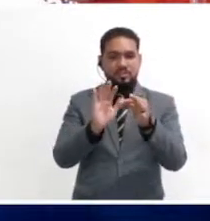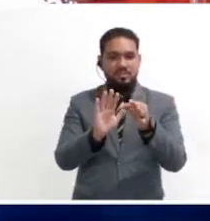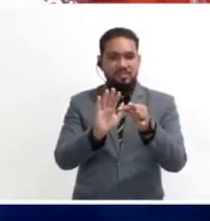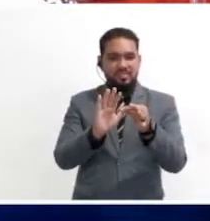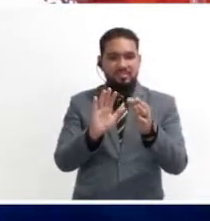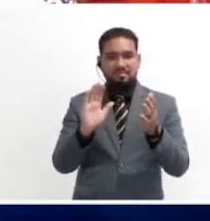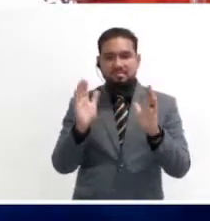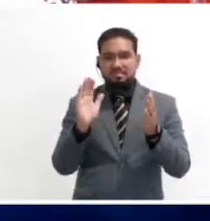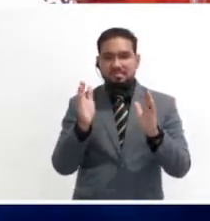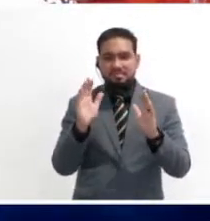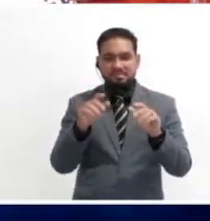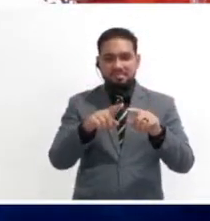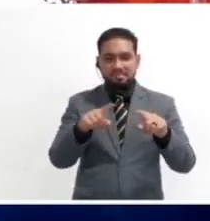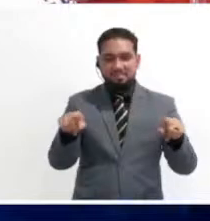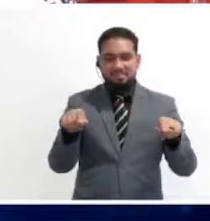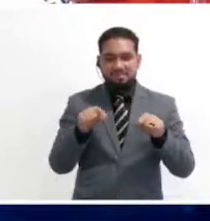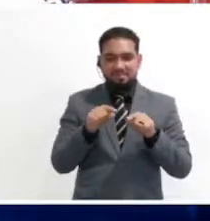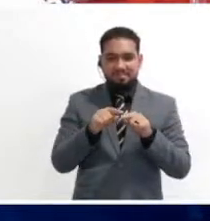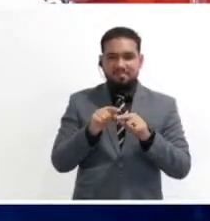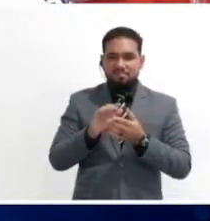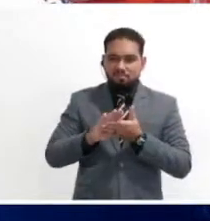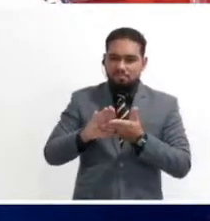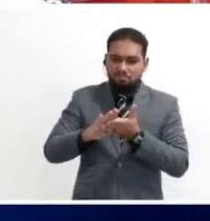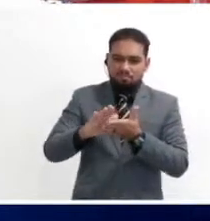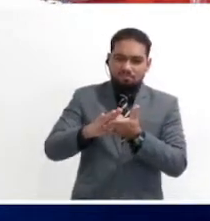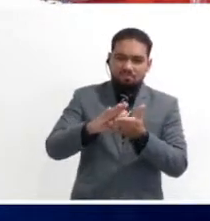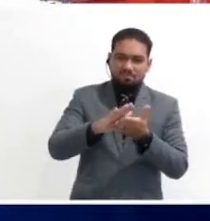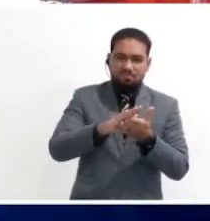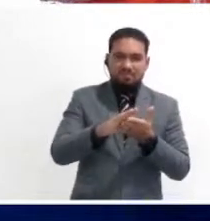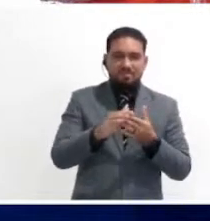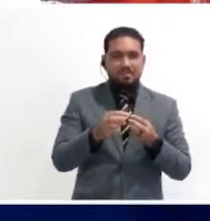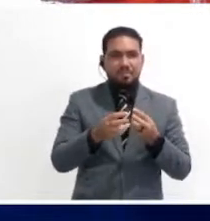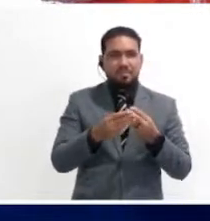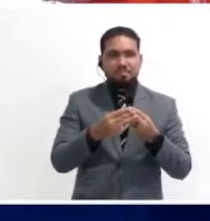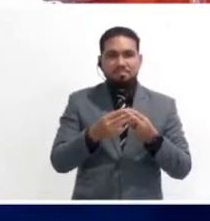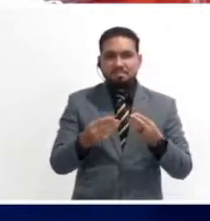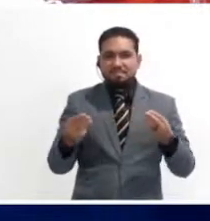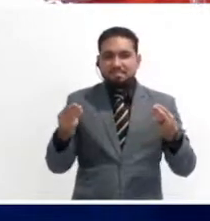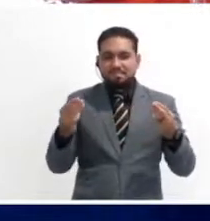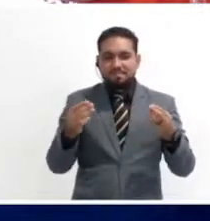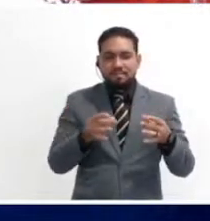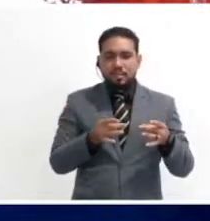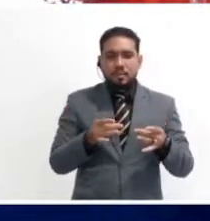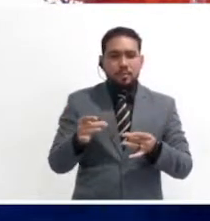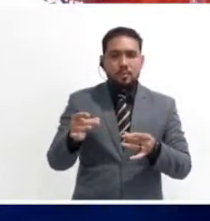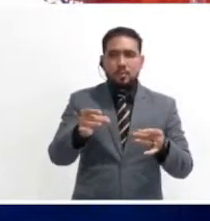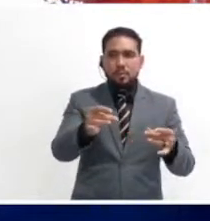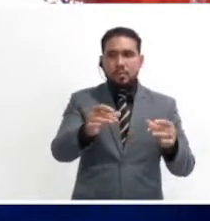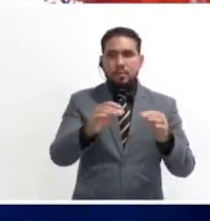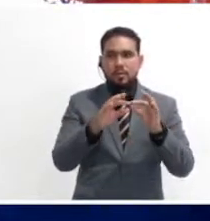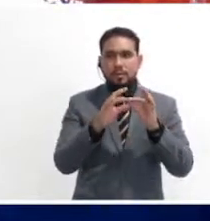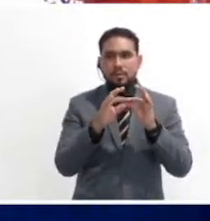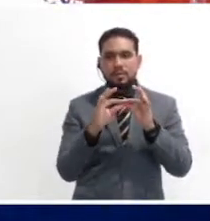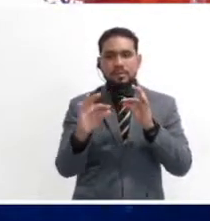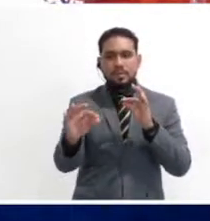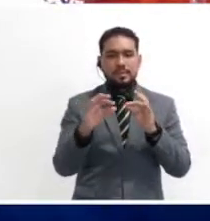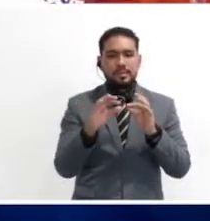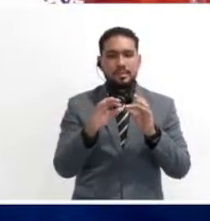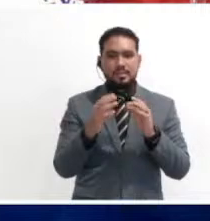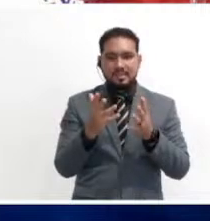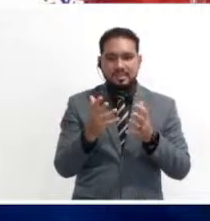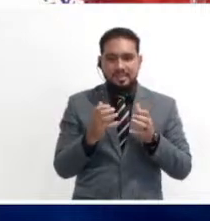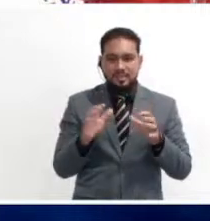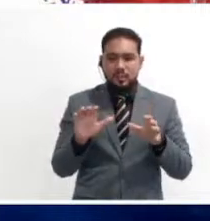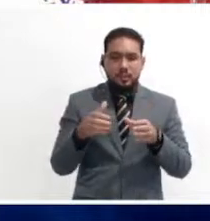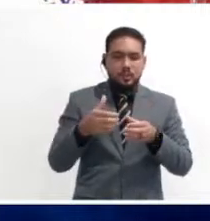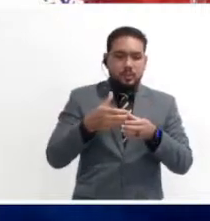and we somehow make it flow around the parts that we want to encapsulate, and then we cure it. And that is a very